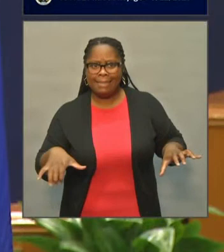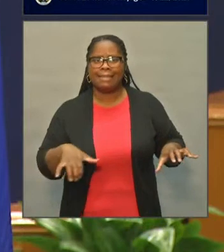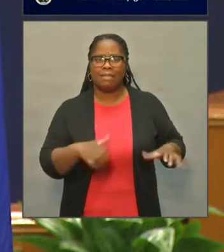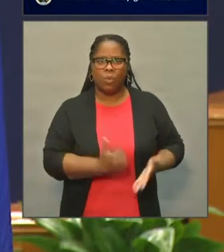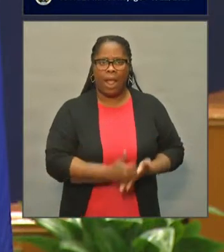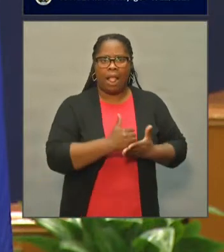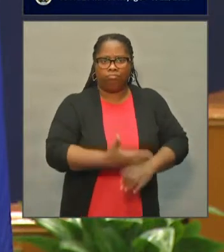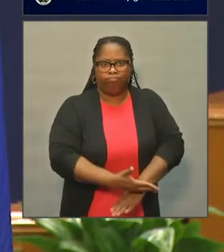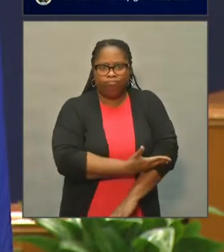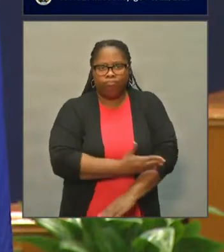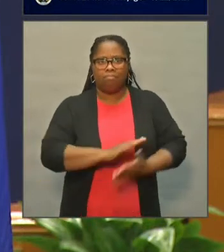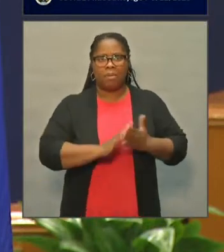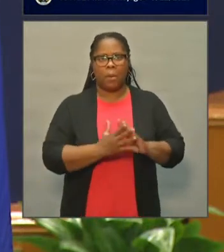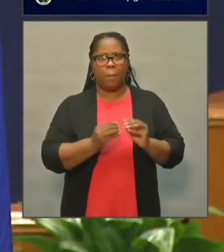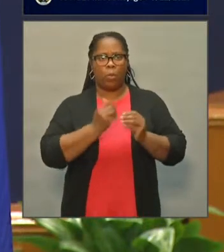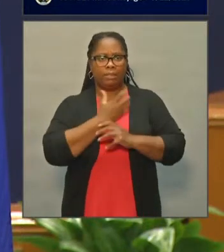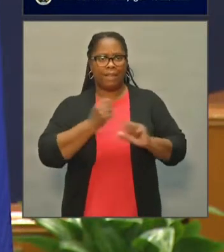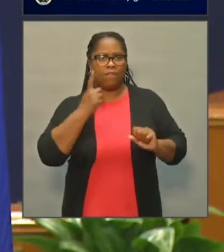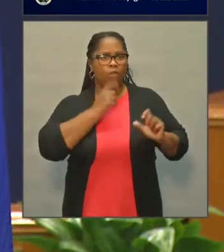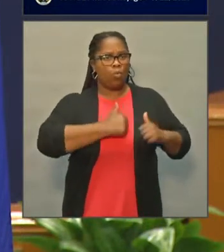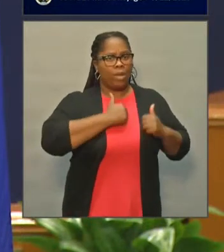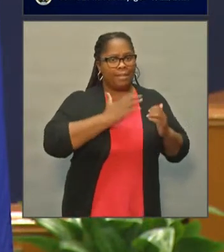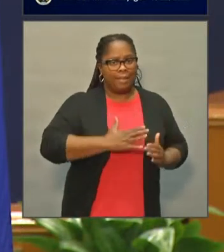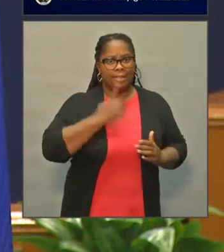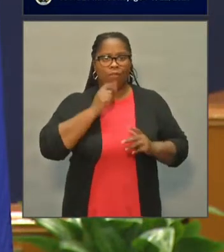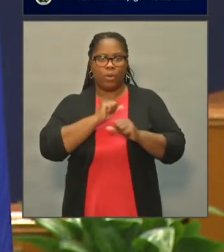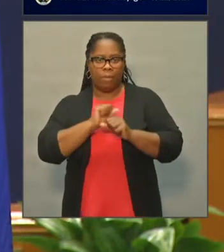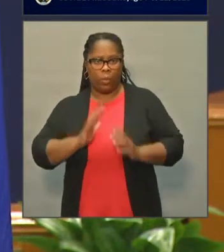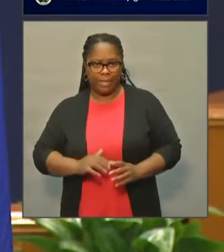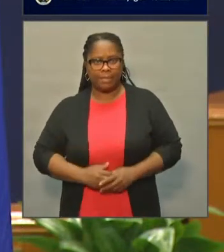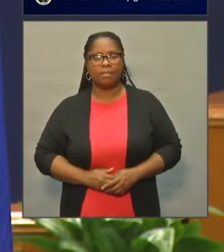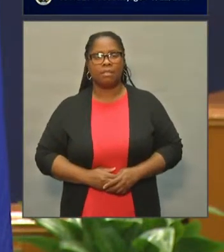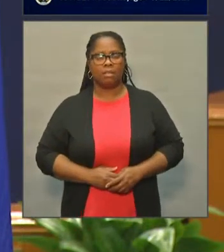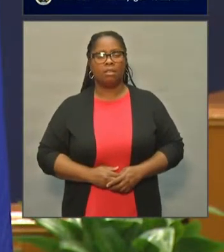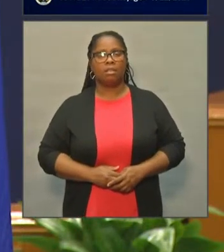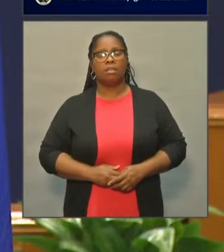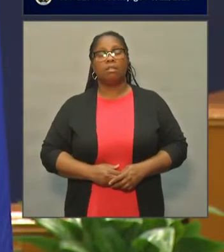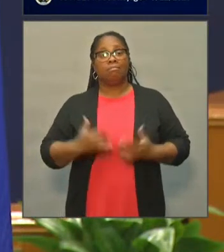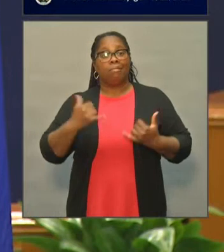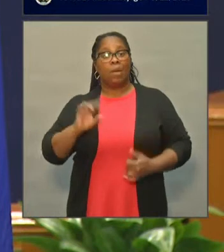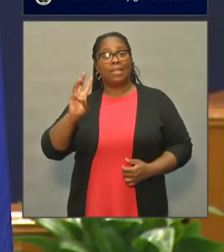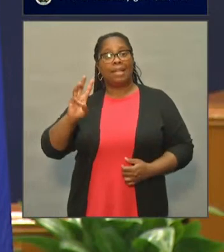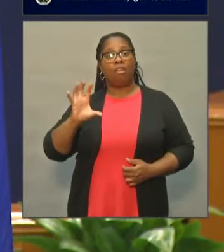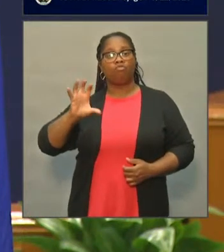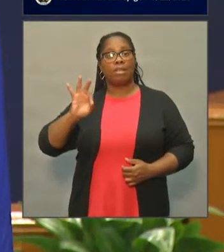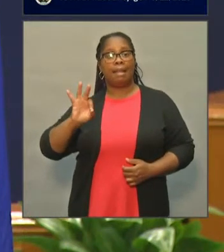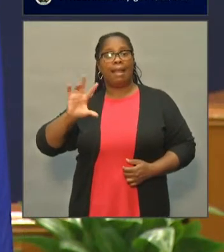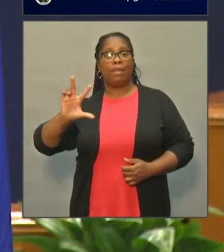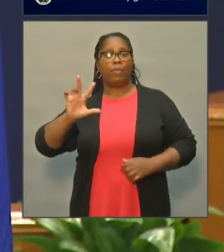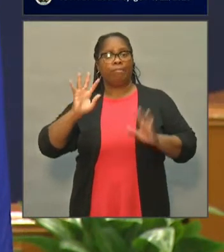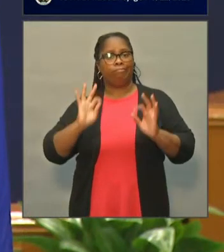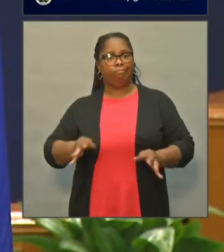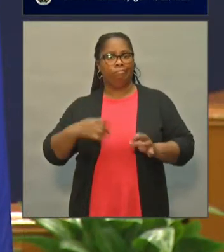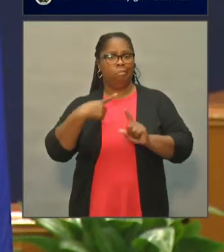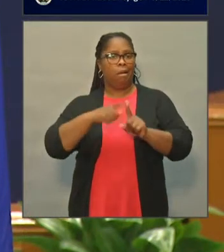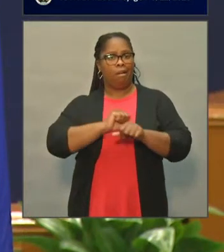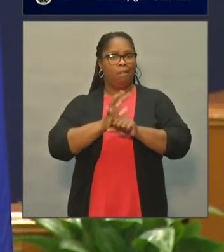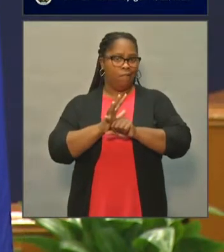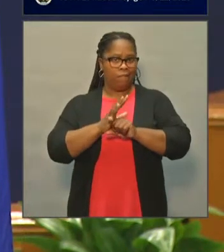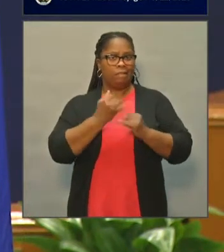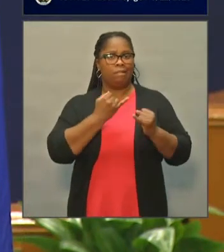and employees. We are reporting 693 confirmed cases at some point in our jail